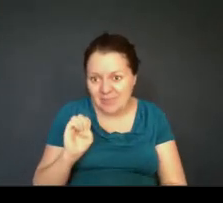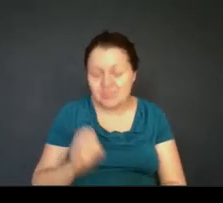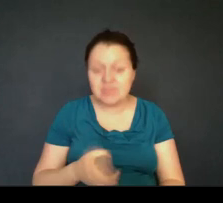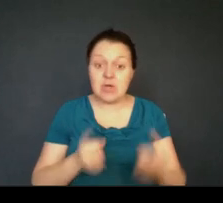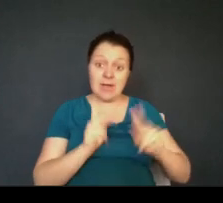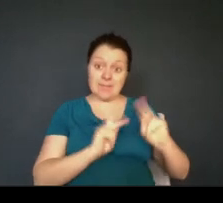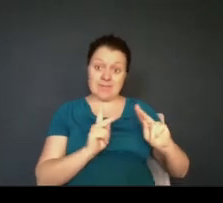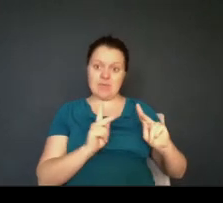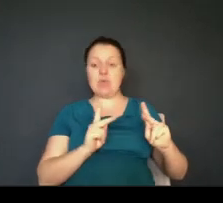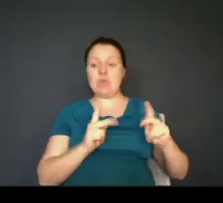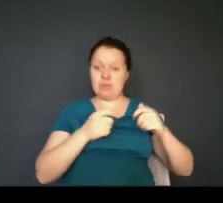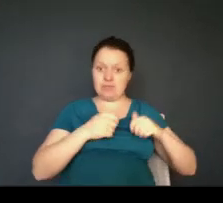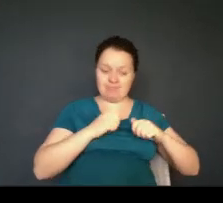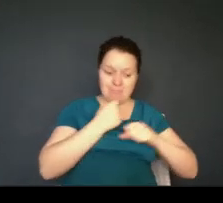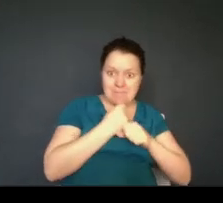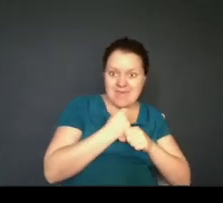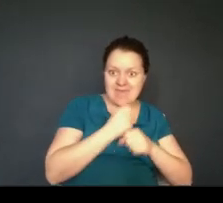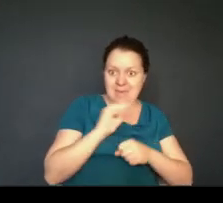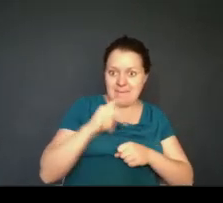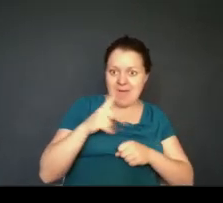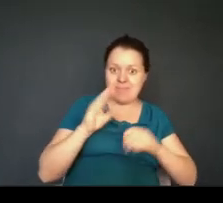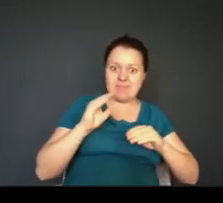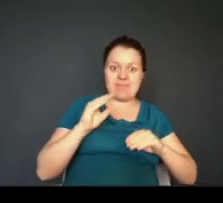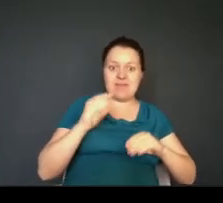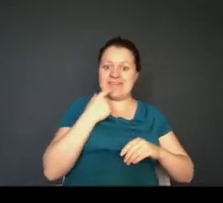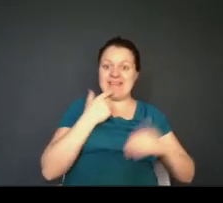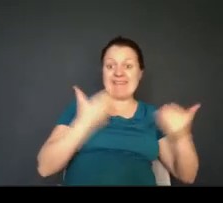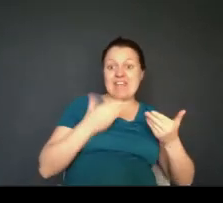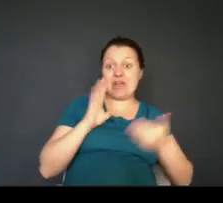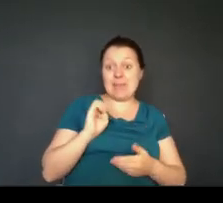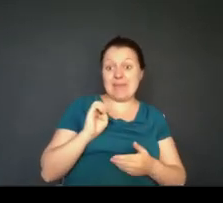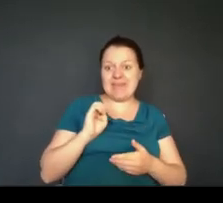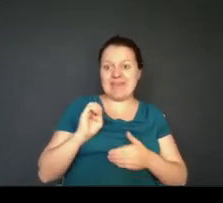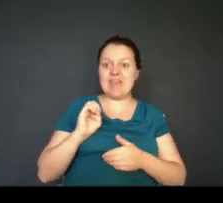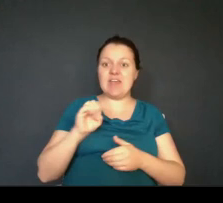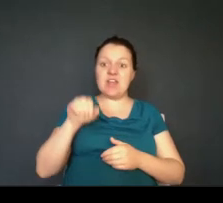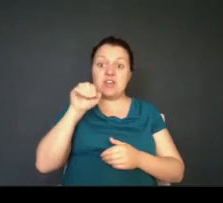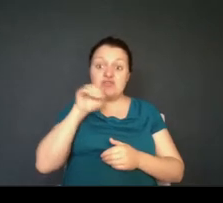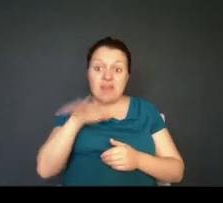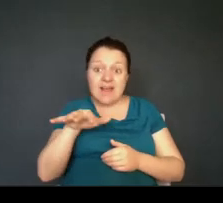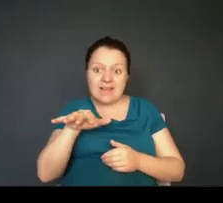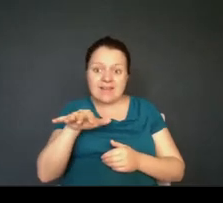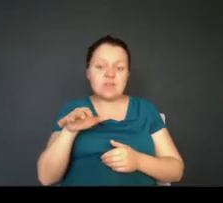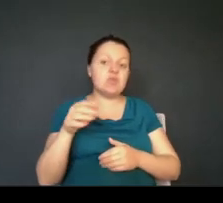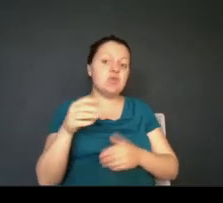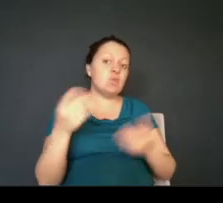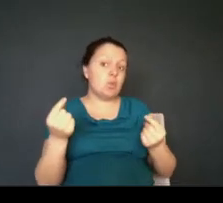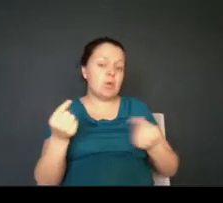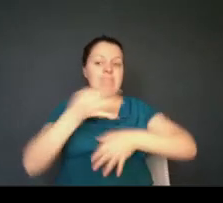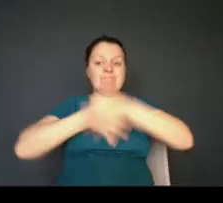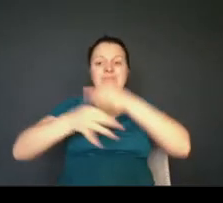"Here be dragons," or they would put some kind of monster on the map to symbolize